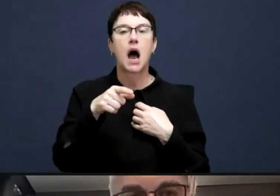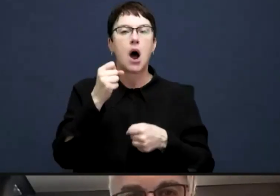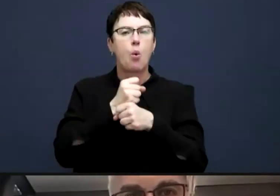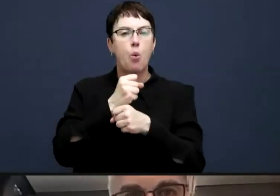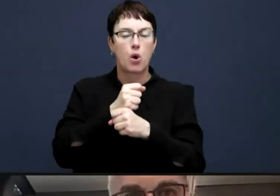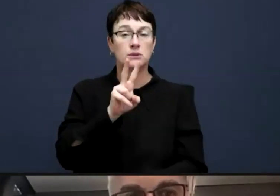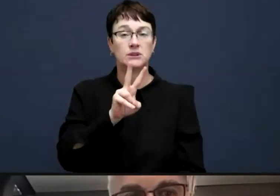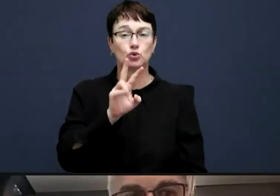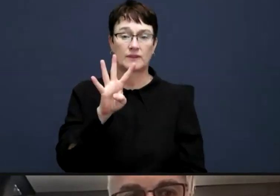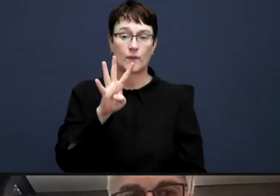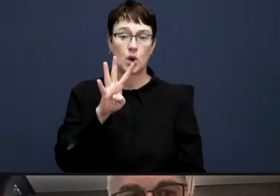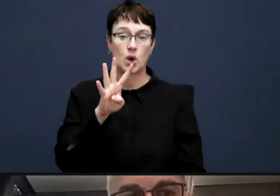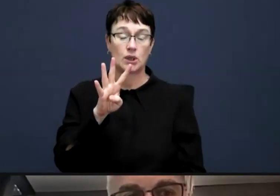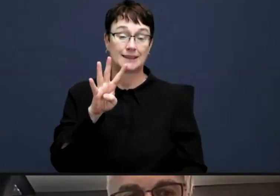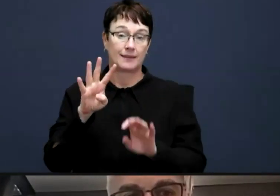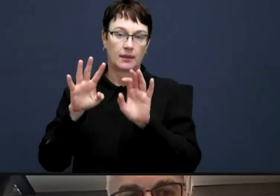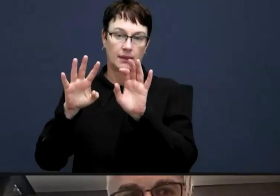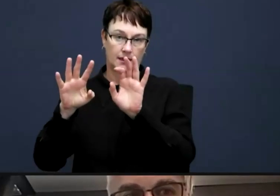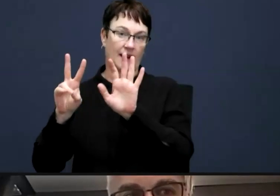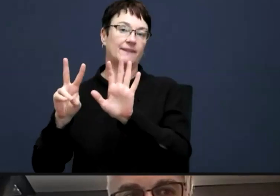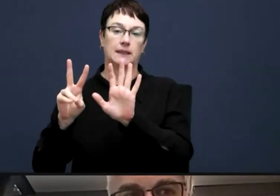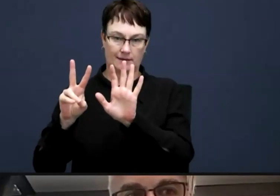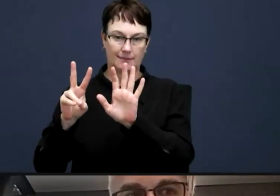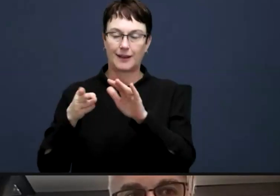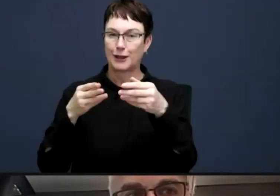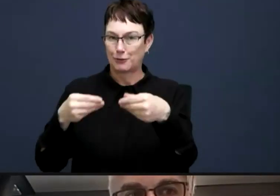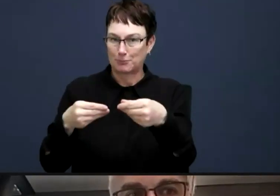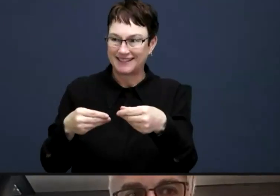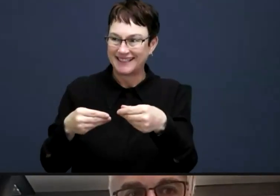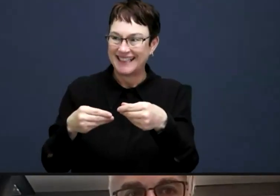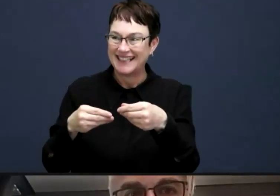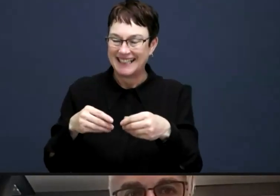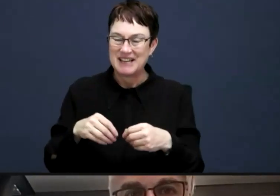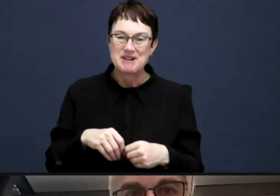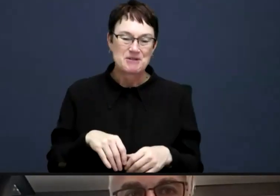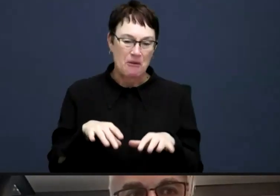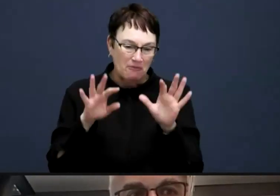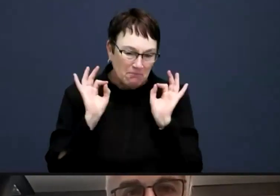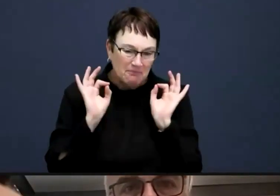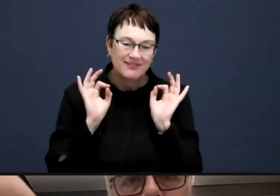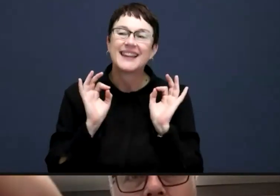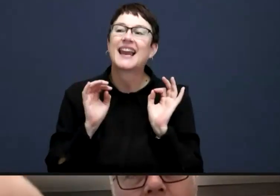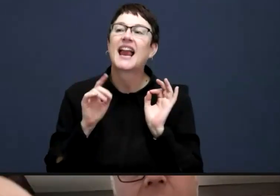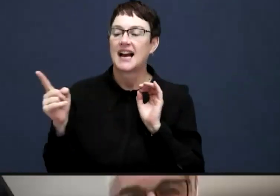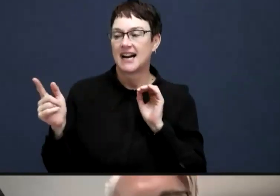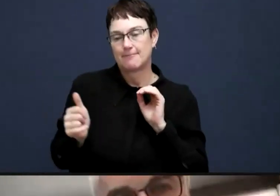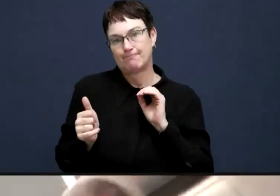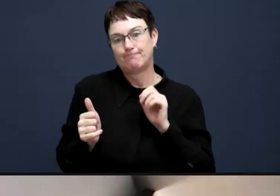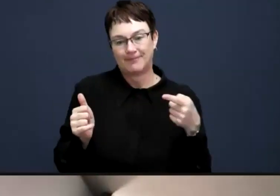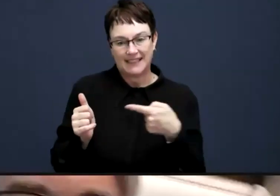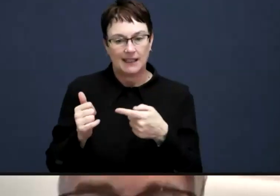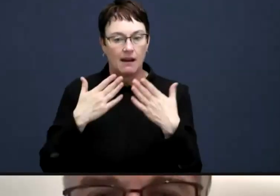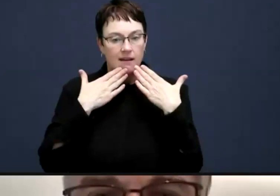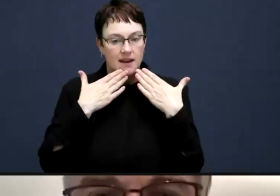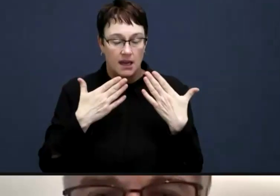ways, sorry. 247 accessible documents. Should know that by now. Who is also really active in